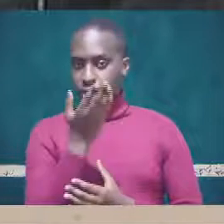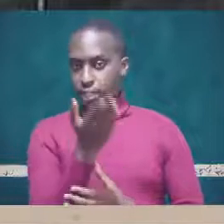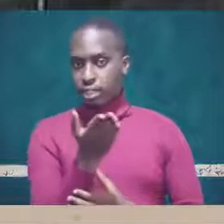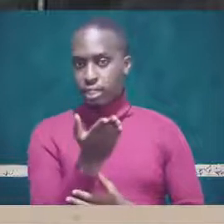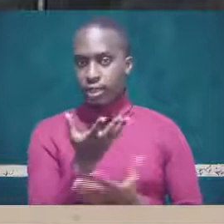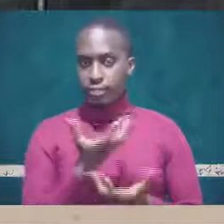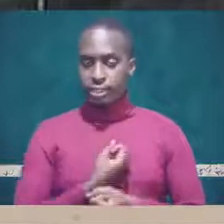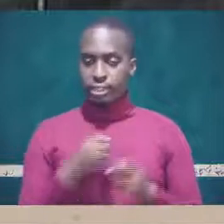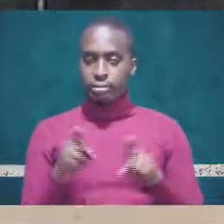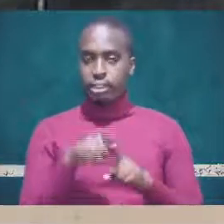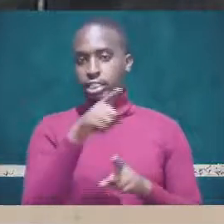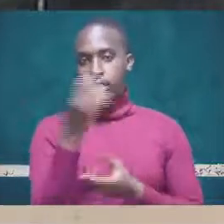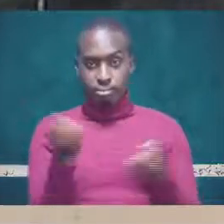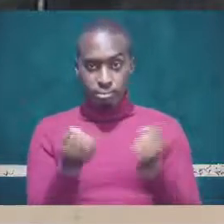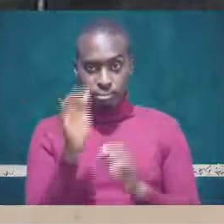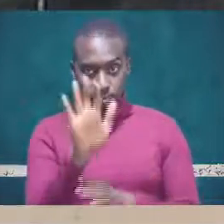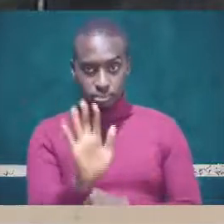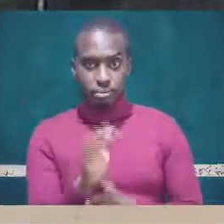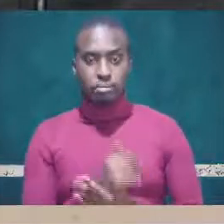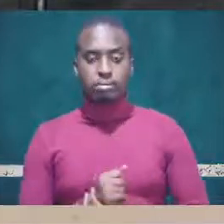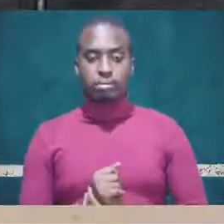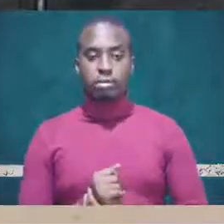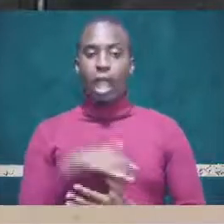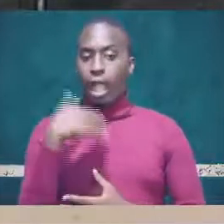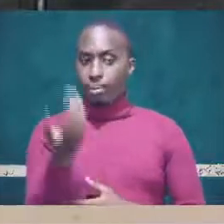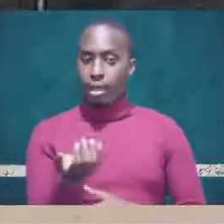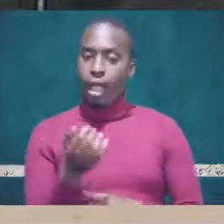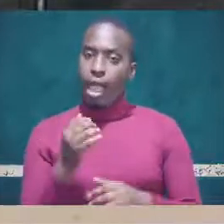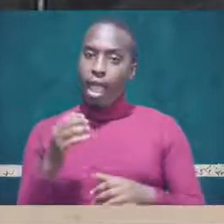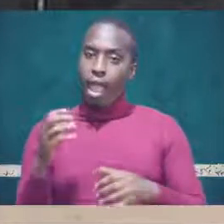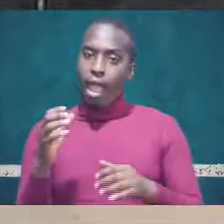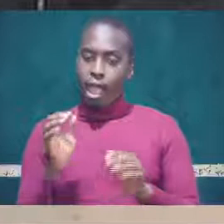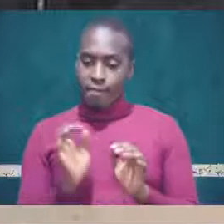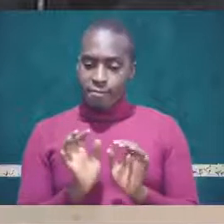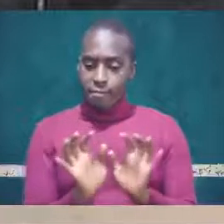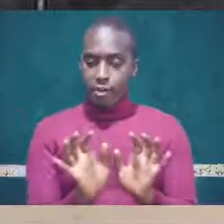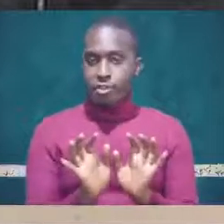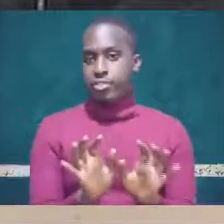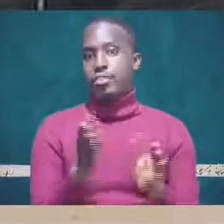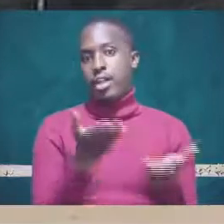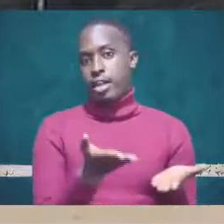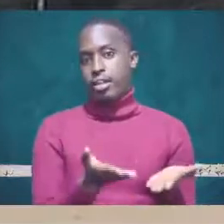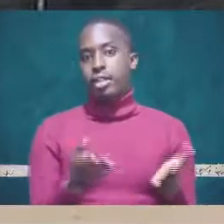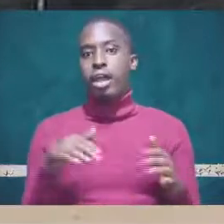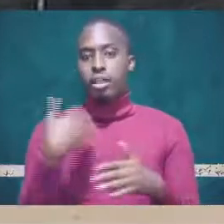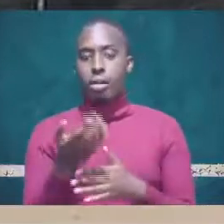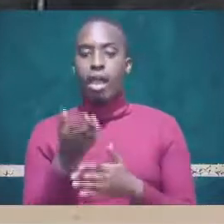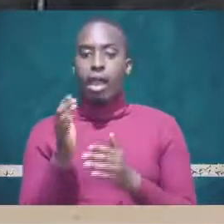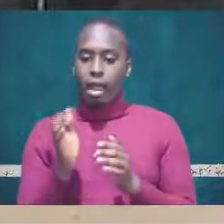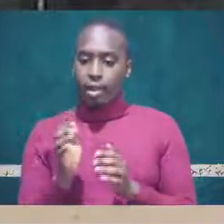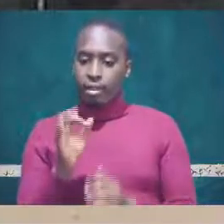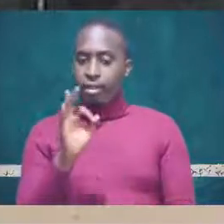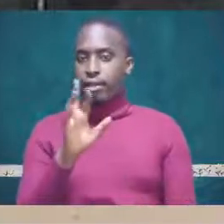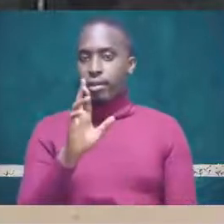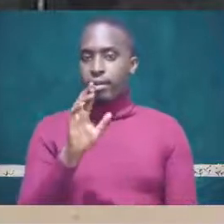Just take this as your tractor. The force, there's a force which is pushing it forward, and there's a friction. Friction